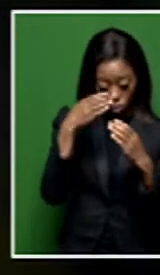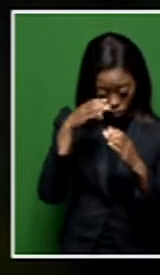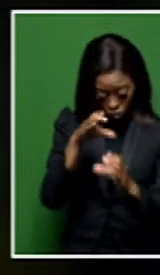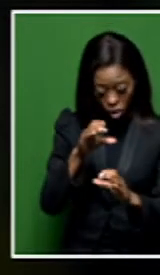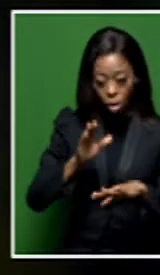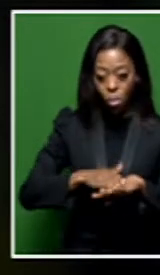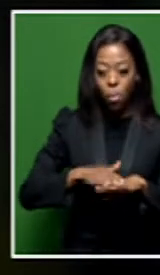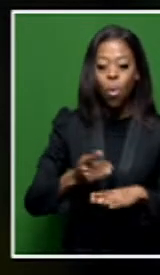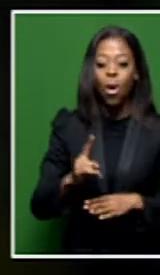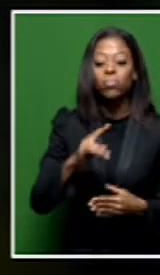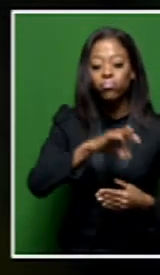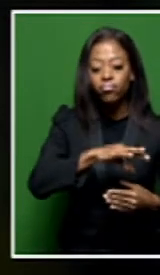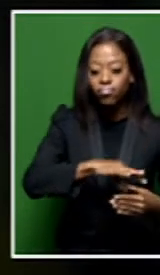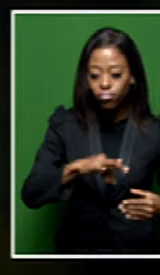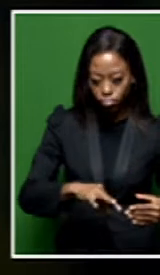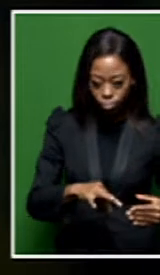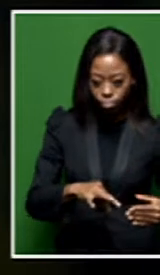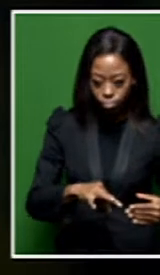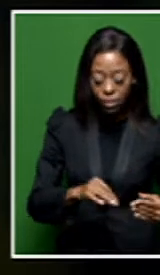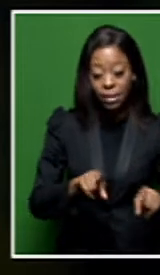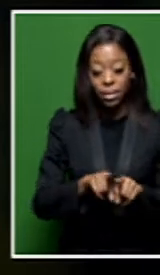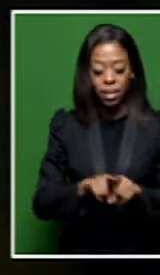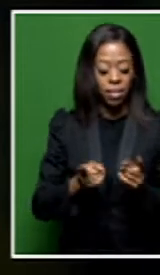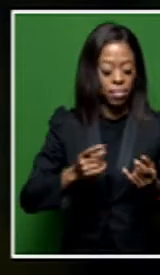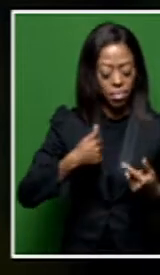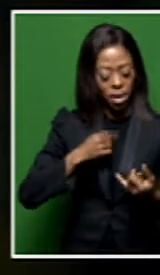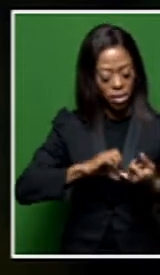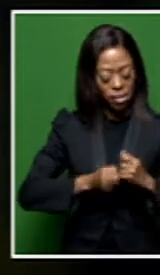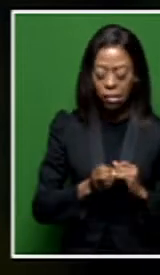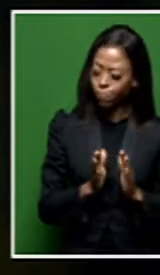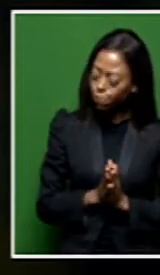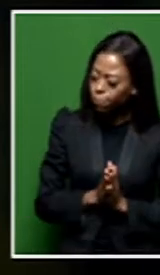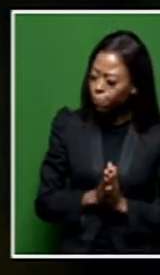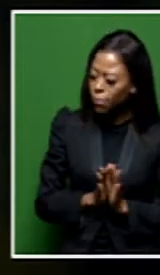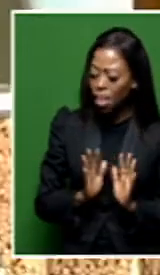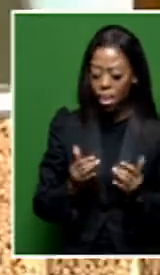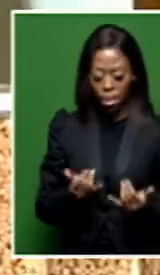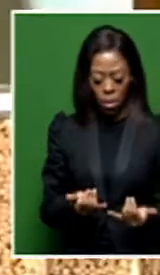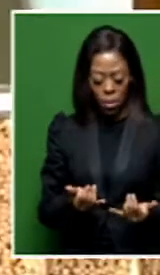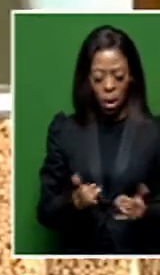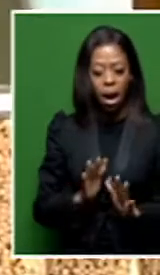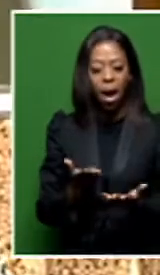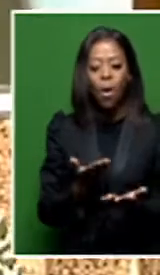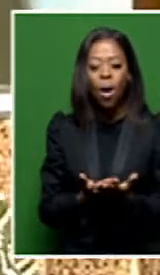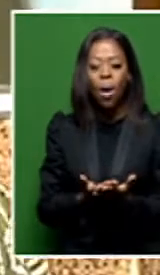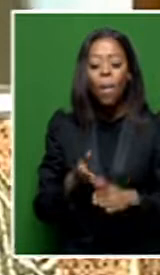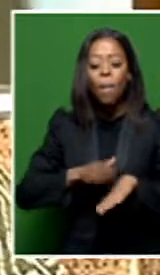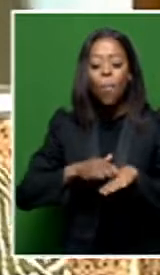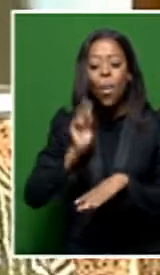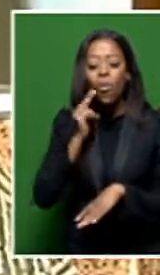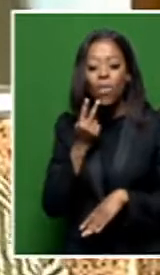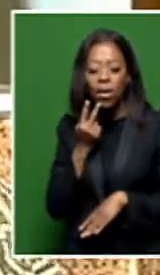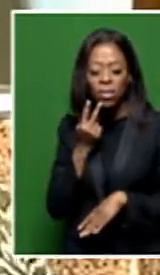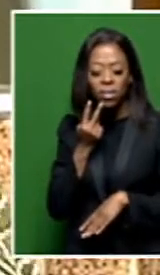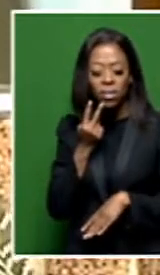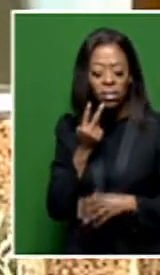plant-based. So trying to find a way to present a plant-based cookbook that actually talked to